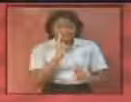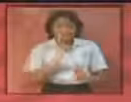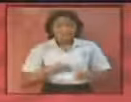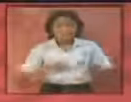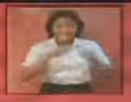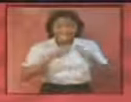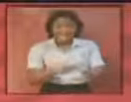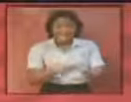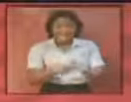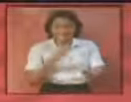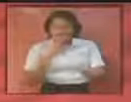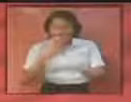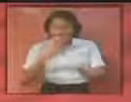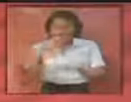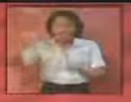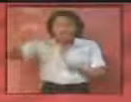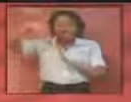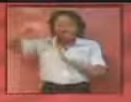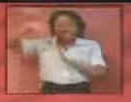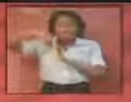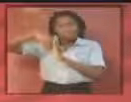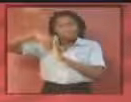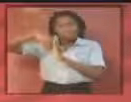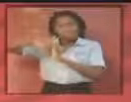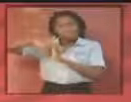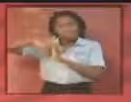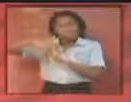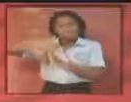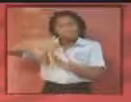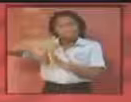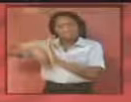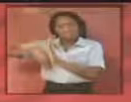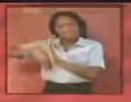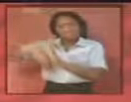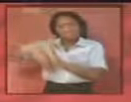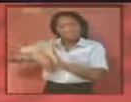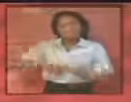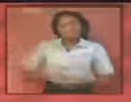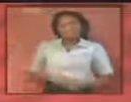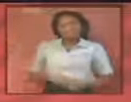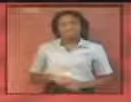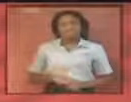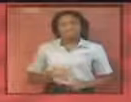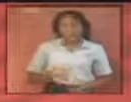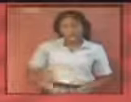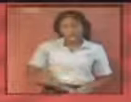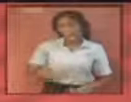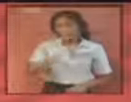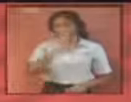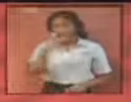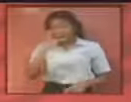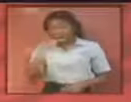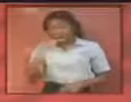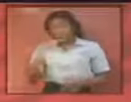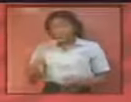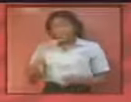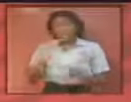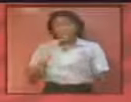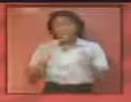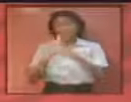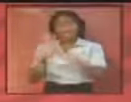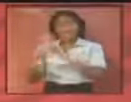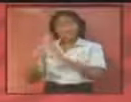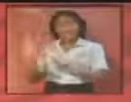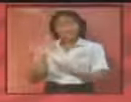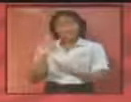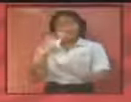first, and that was using AstraZeneca and Sinovac vaccines. In another town in Sao Paulo, Brazil, they saw